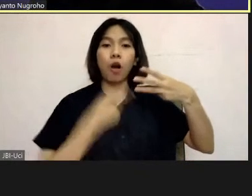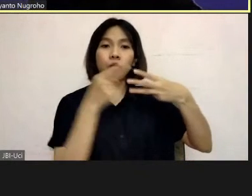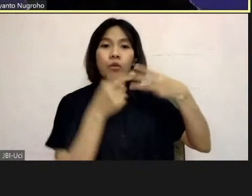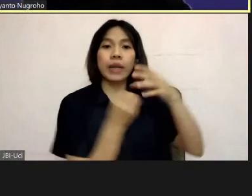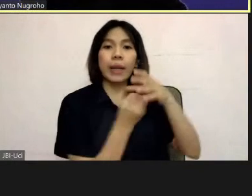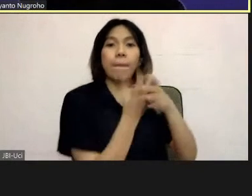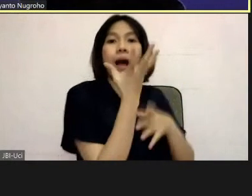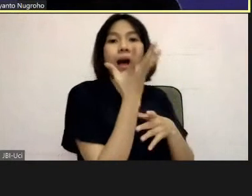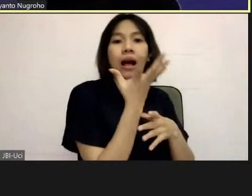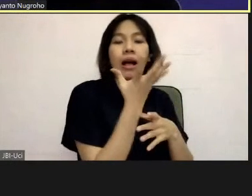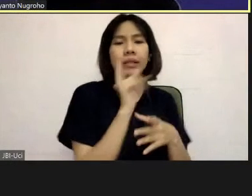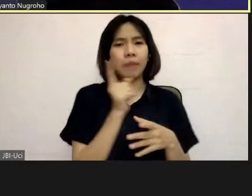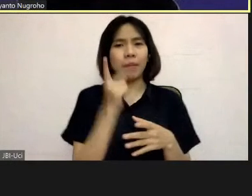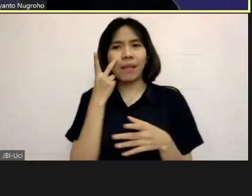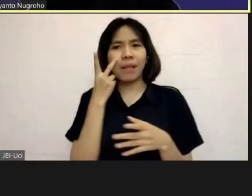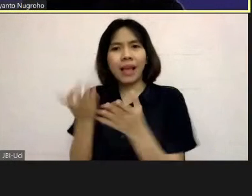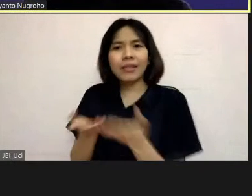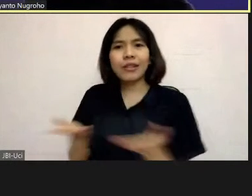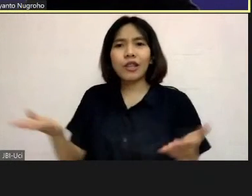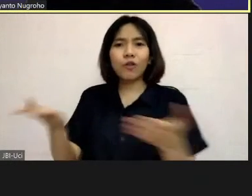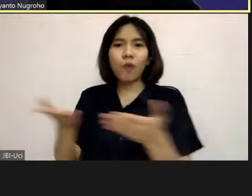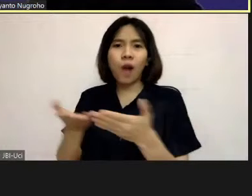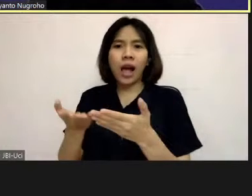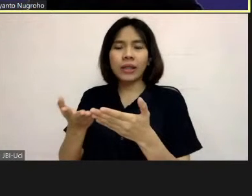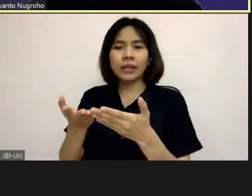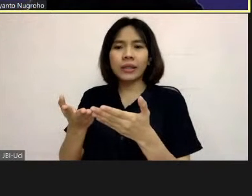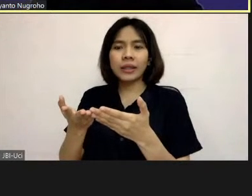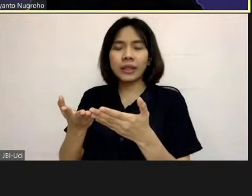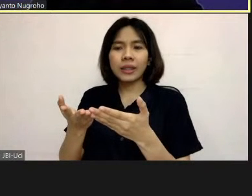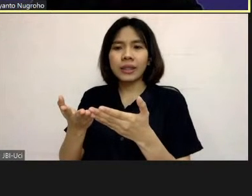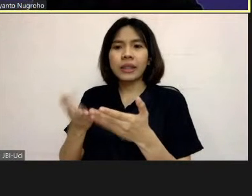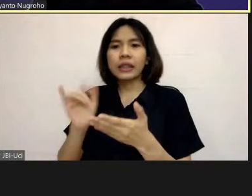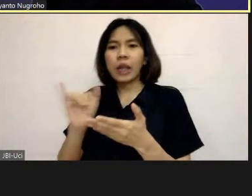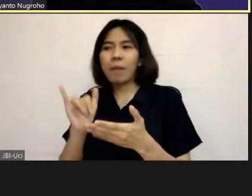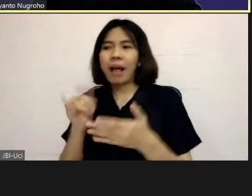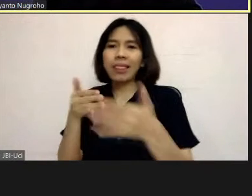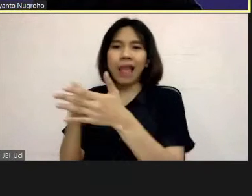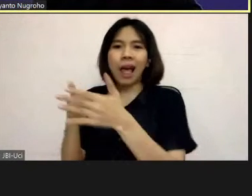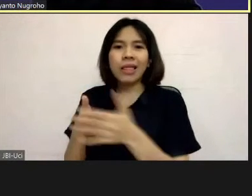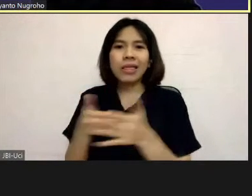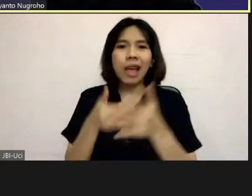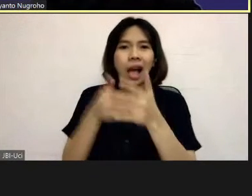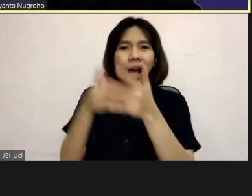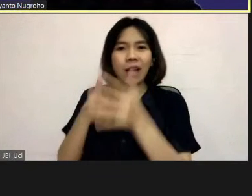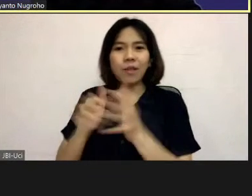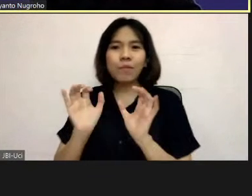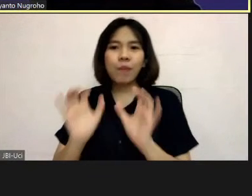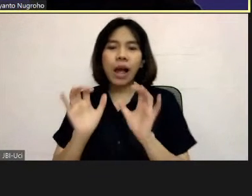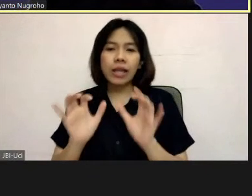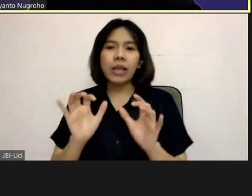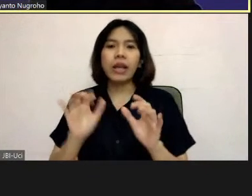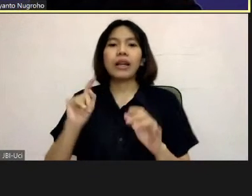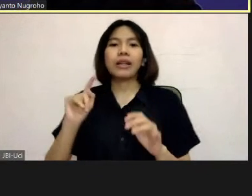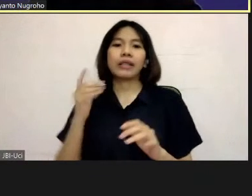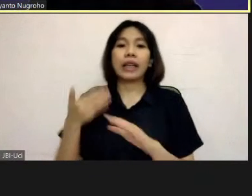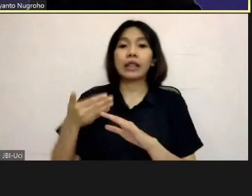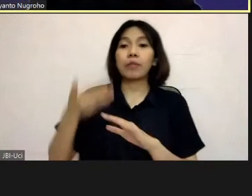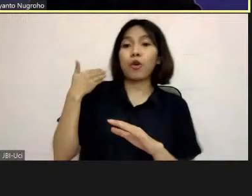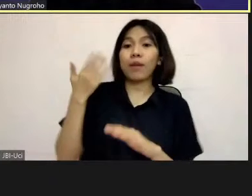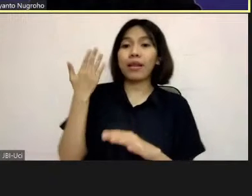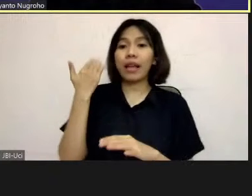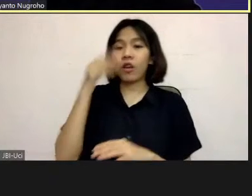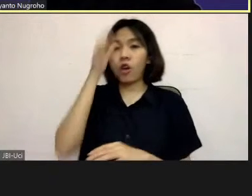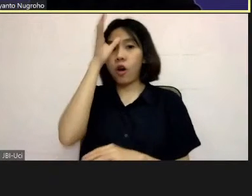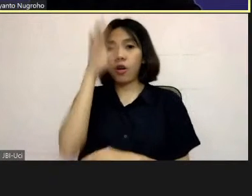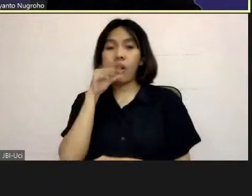and background, considering the challenges presented by a previous speaker. For example,